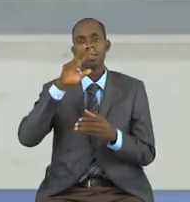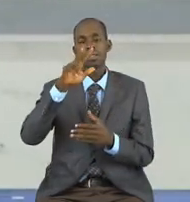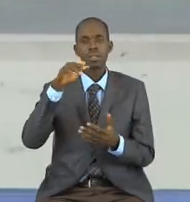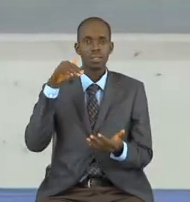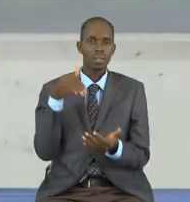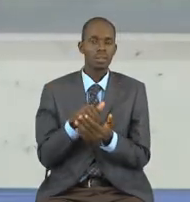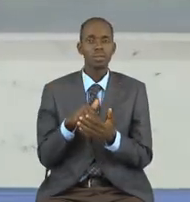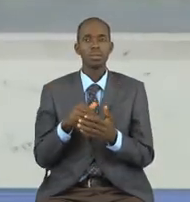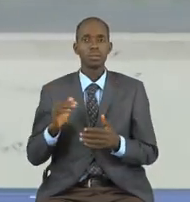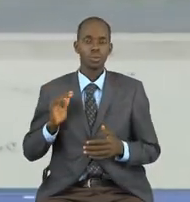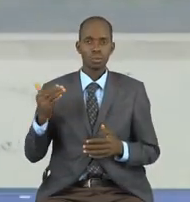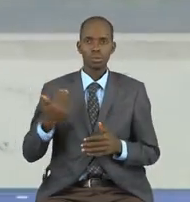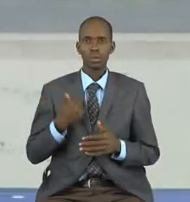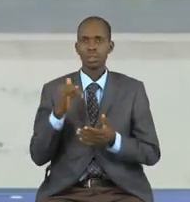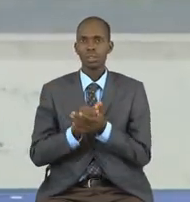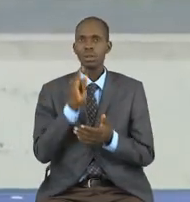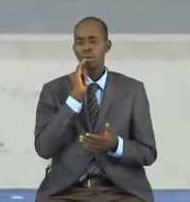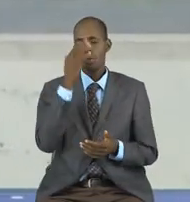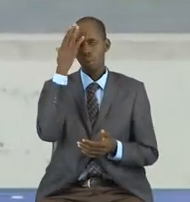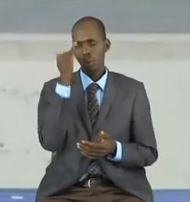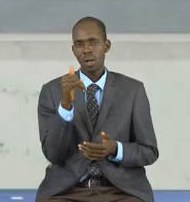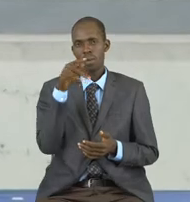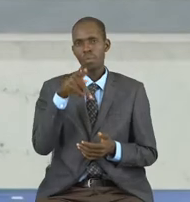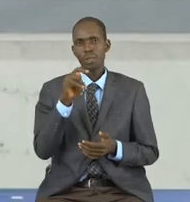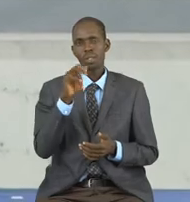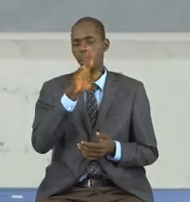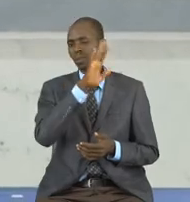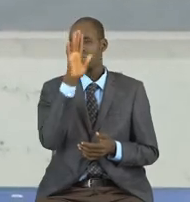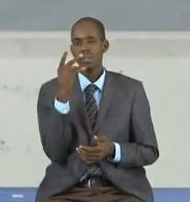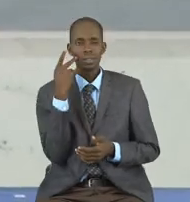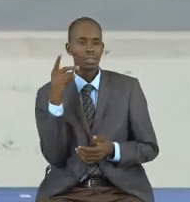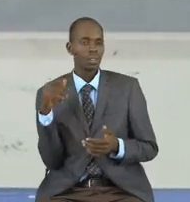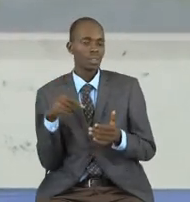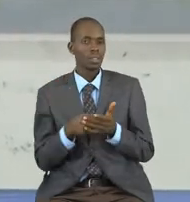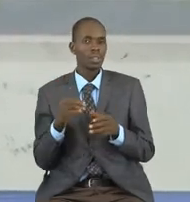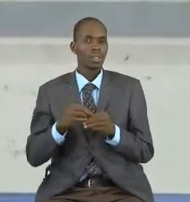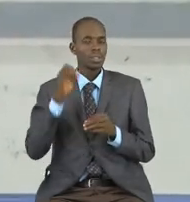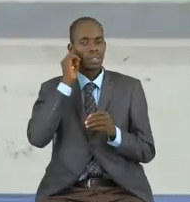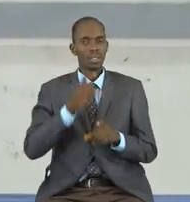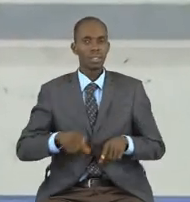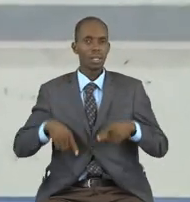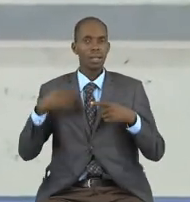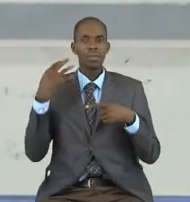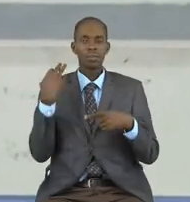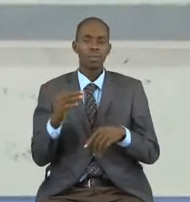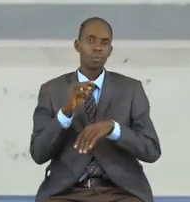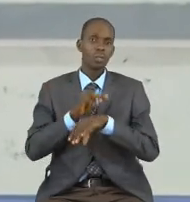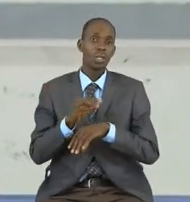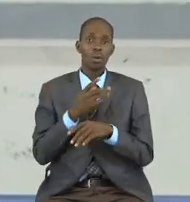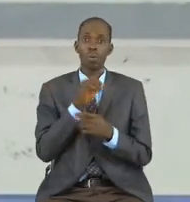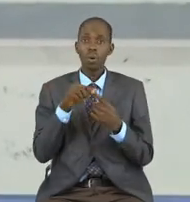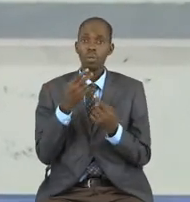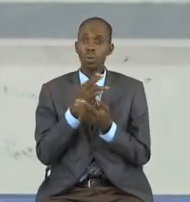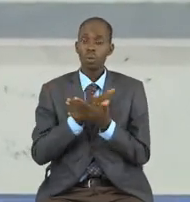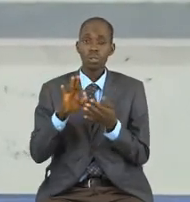never seen in his life of ministry. And when the Holy Ghost comes upon you, what you have never